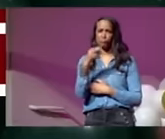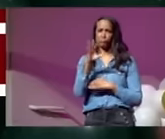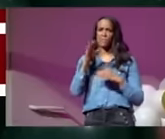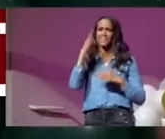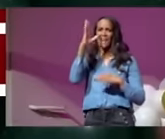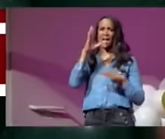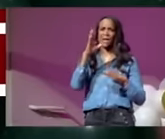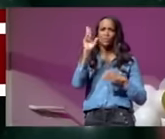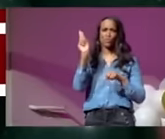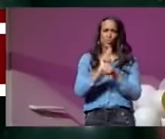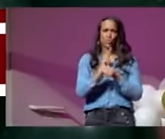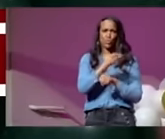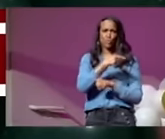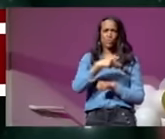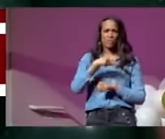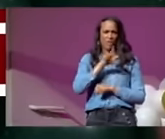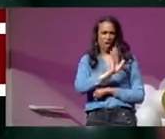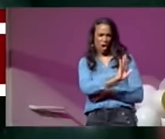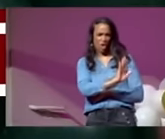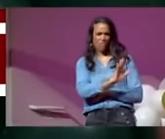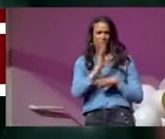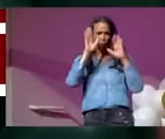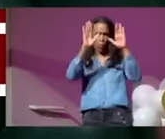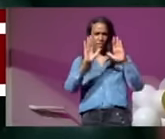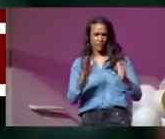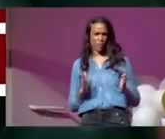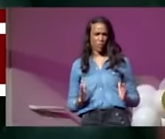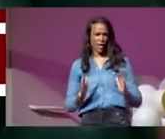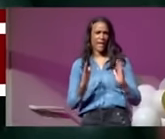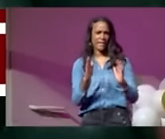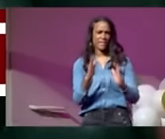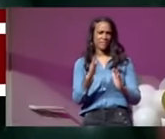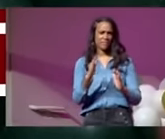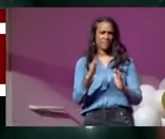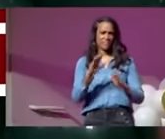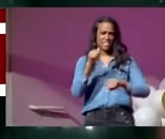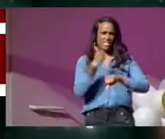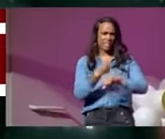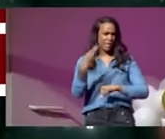way as a trailblazer. And so